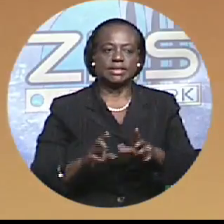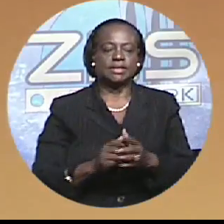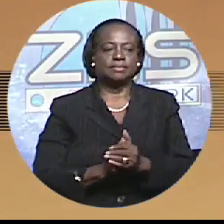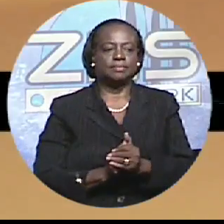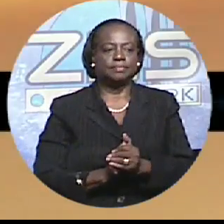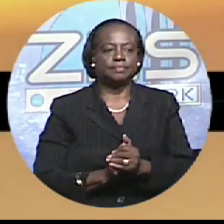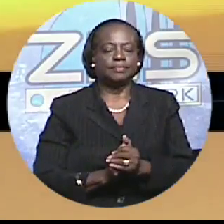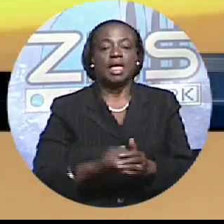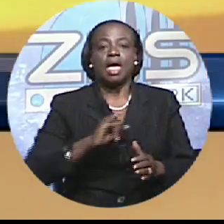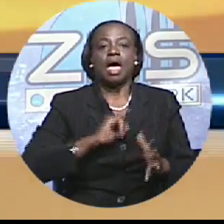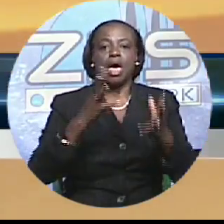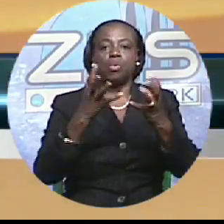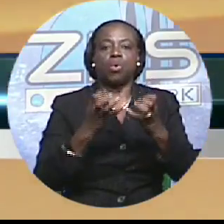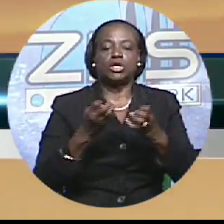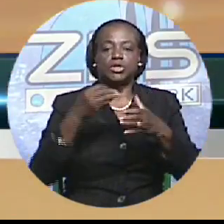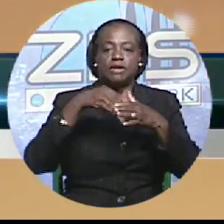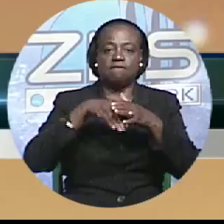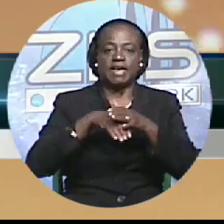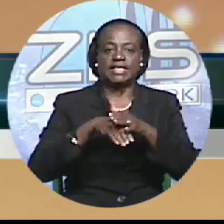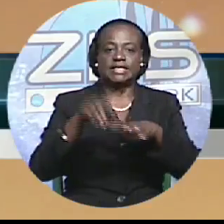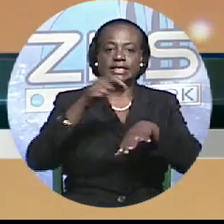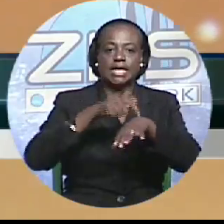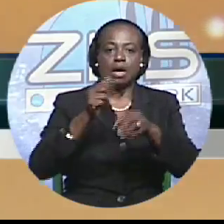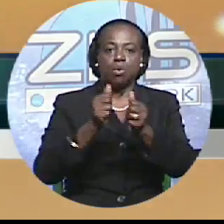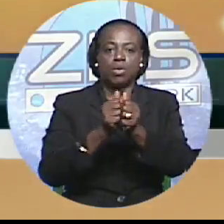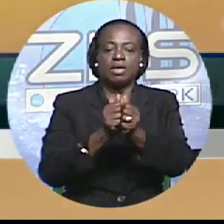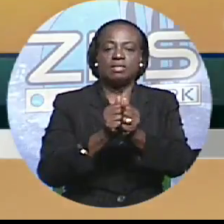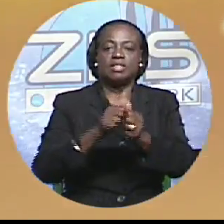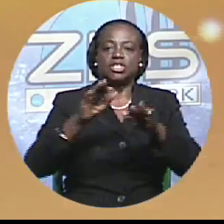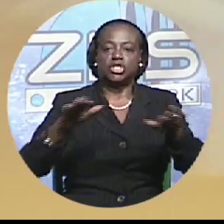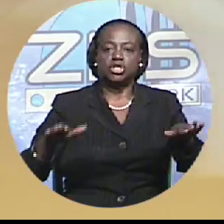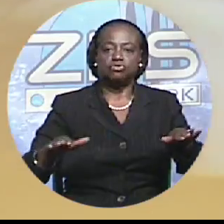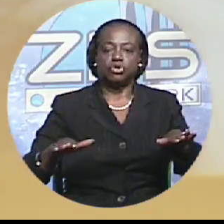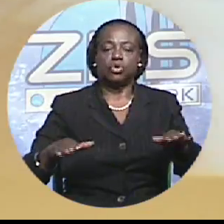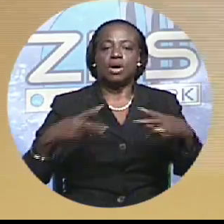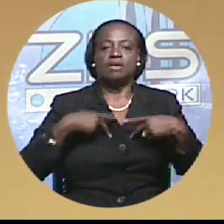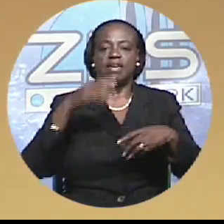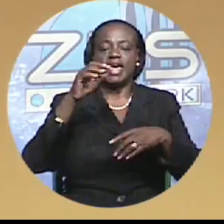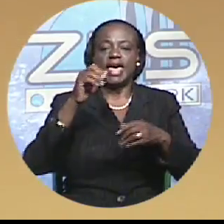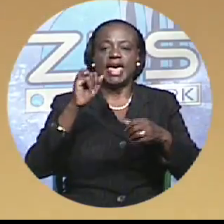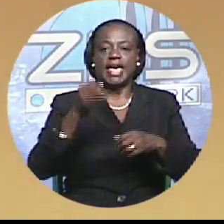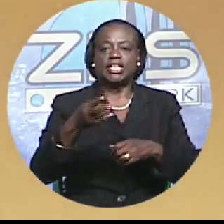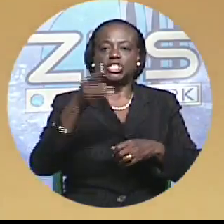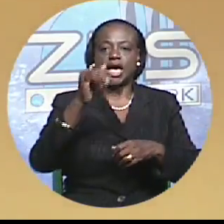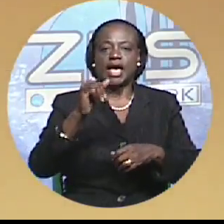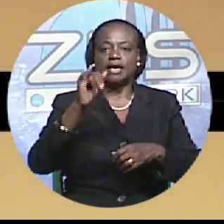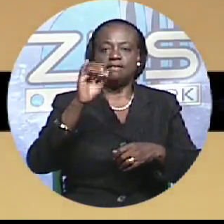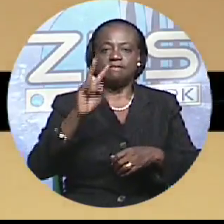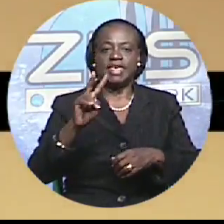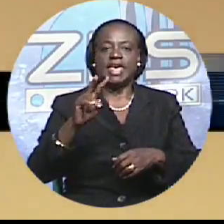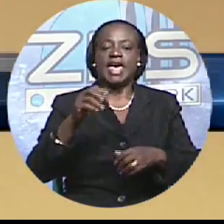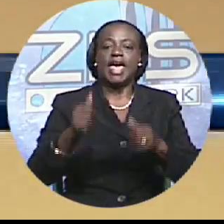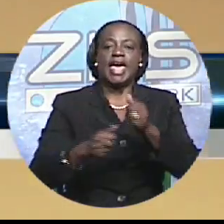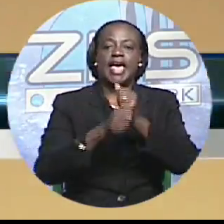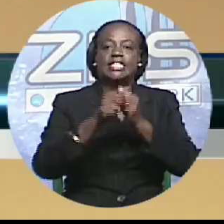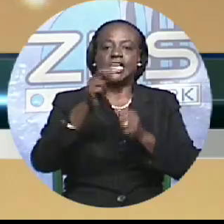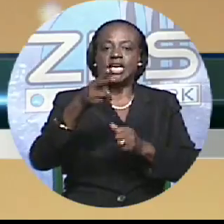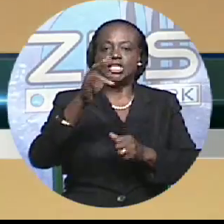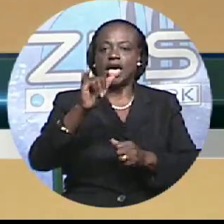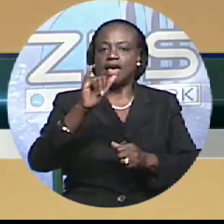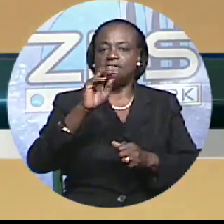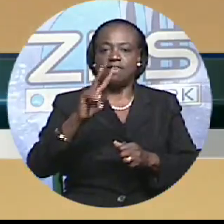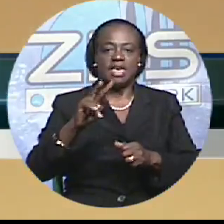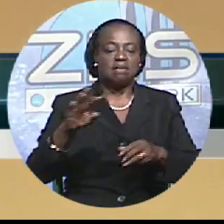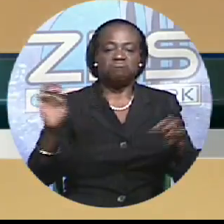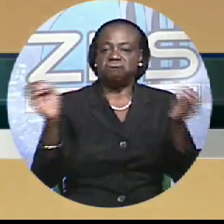to invest time with the children who have been infected with HIV. AIDS and HIV does not have a face, so you will